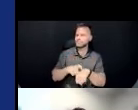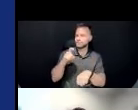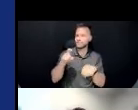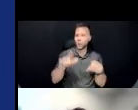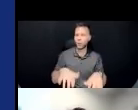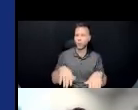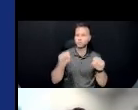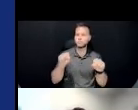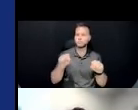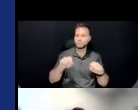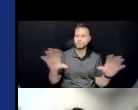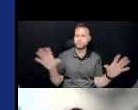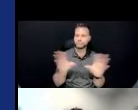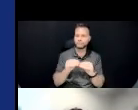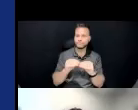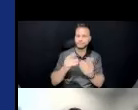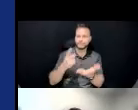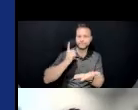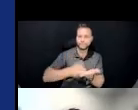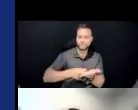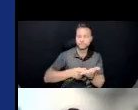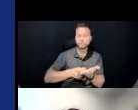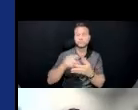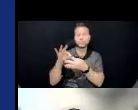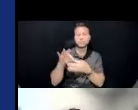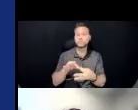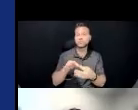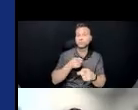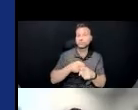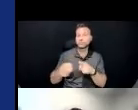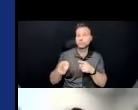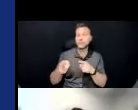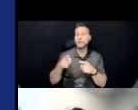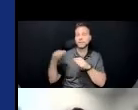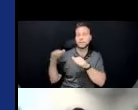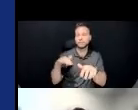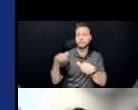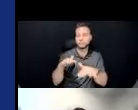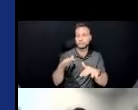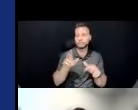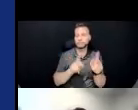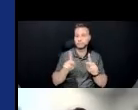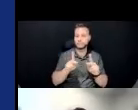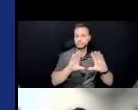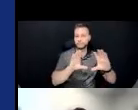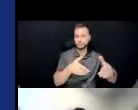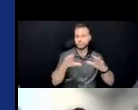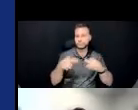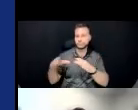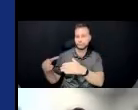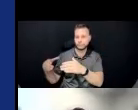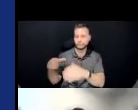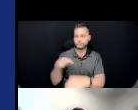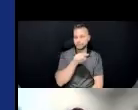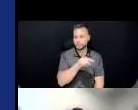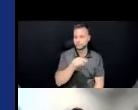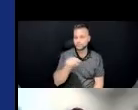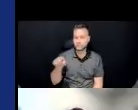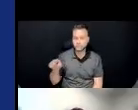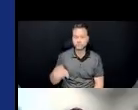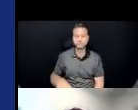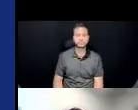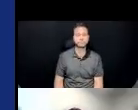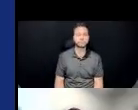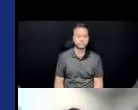focus a little bit on immigrant communities in particular. And we're going to pull from